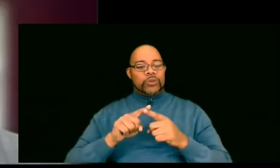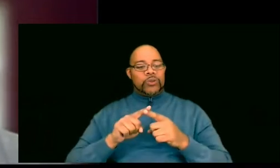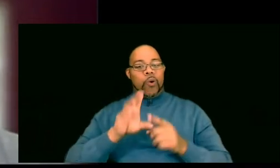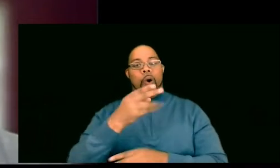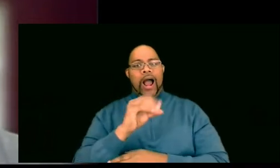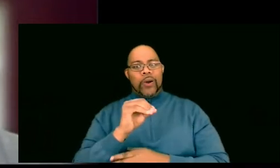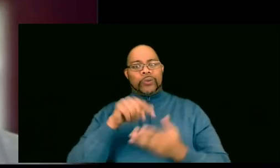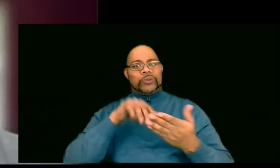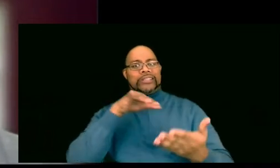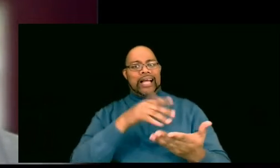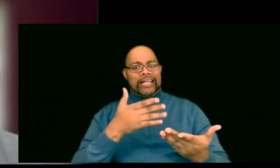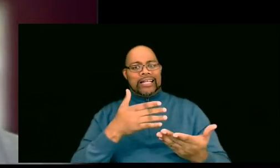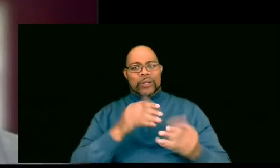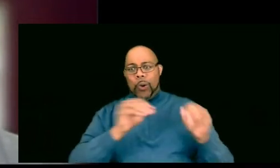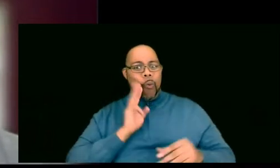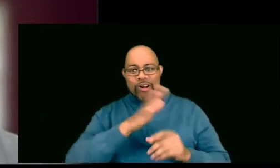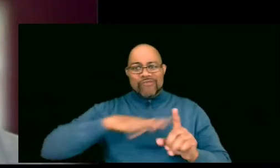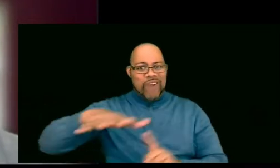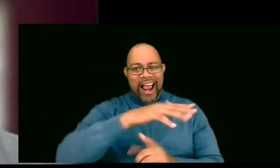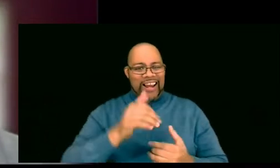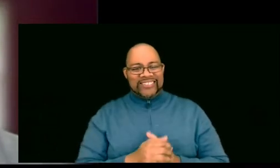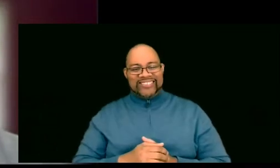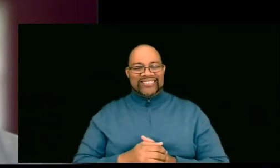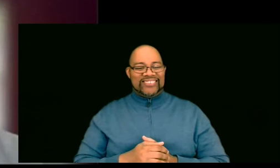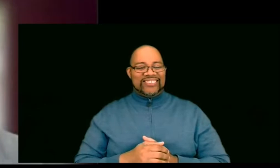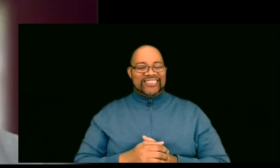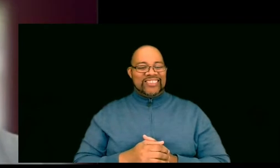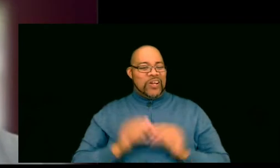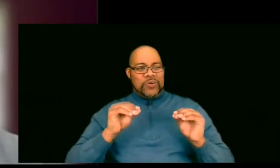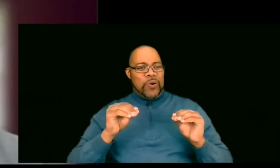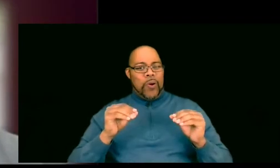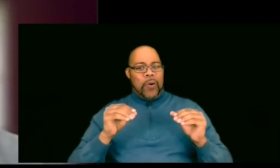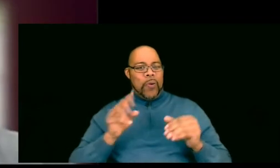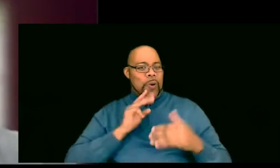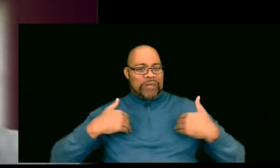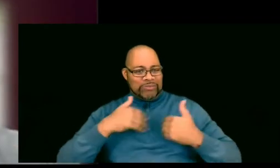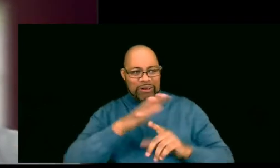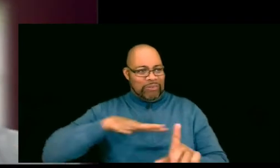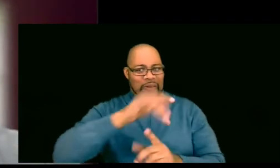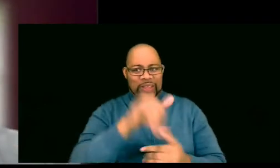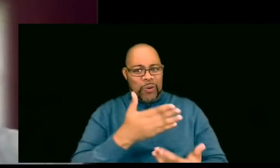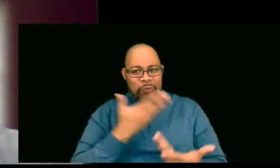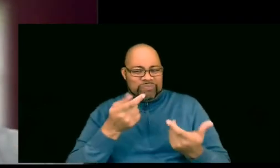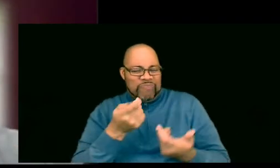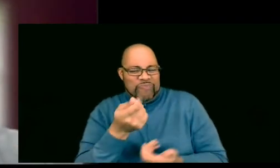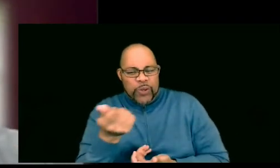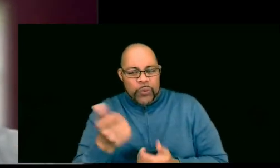to landlocked Ohio to study marine science. There was a lot of, you know, aquatic biology